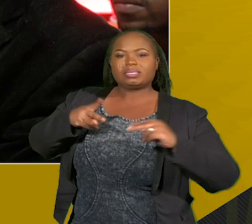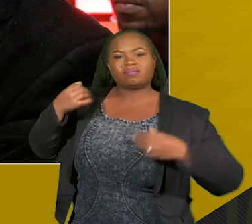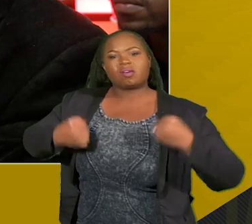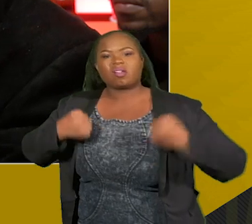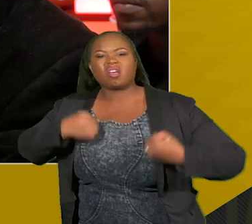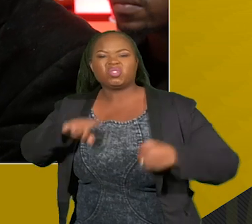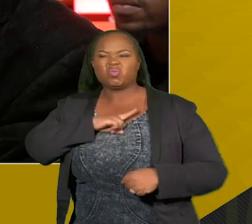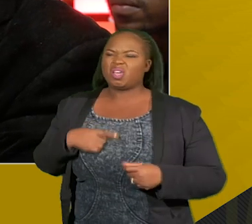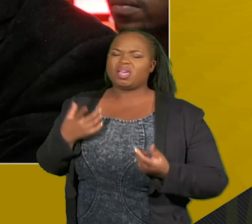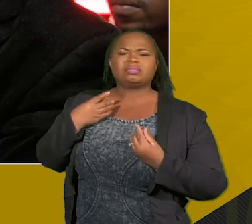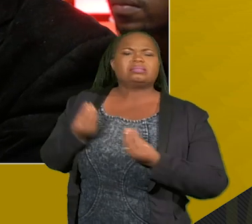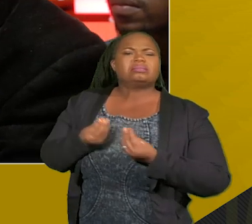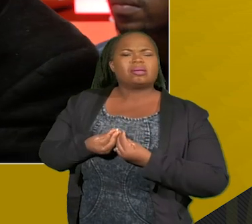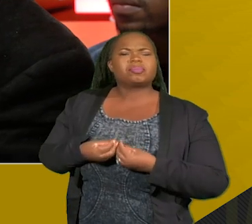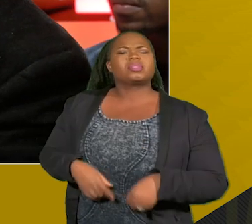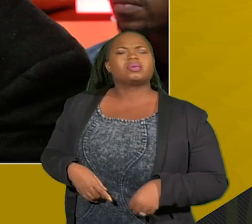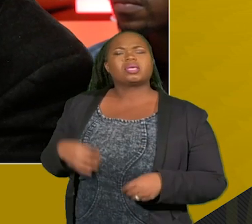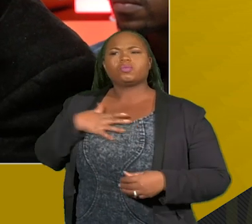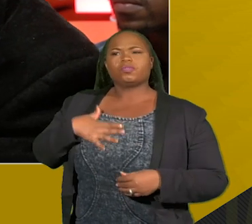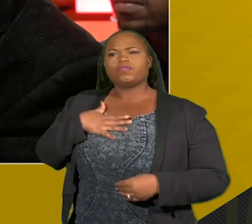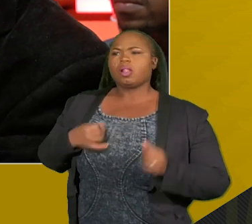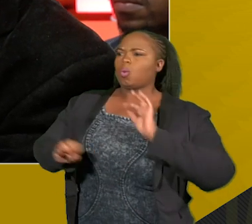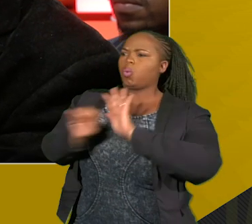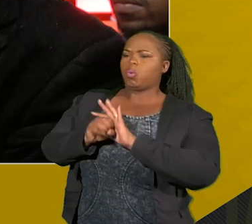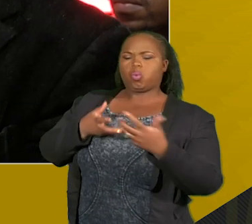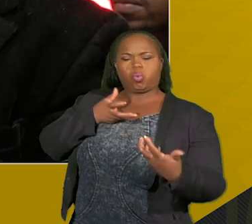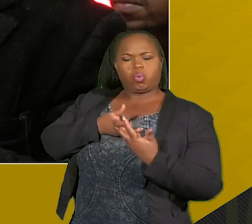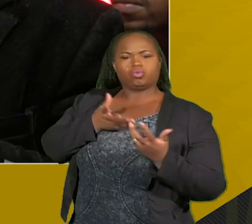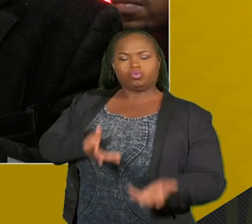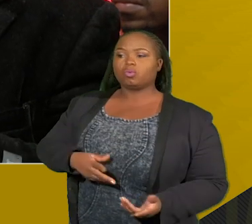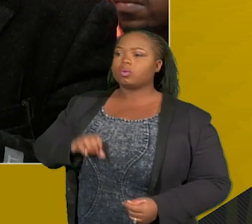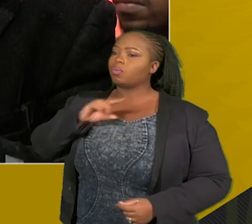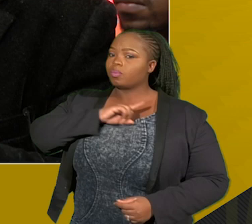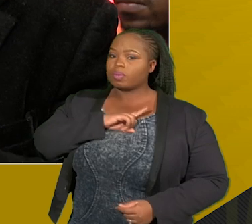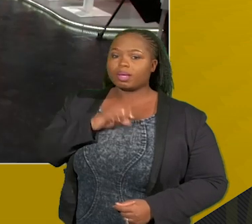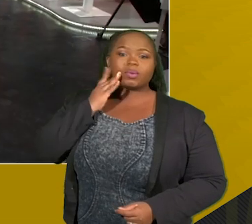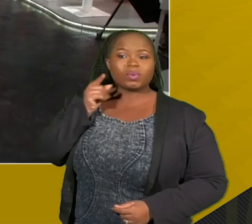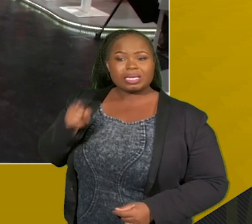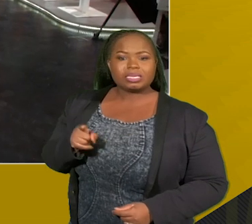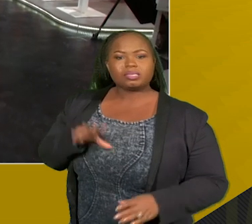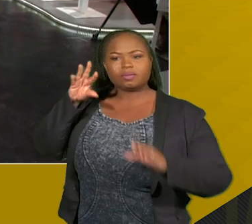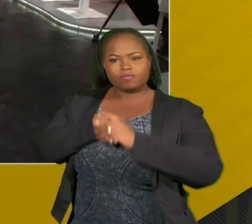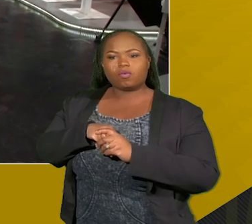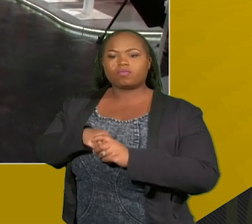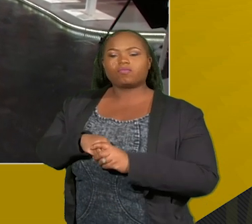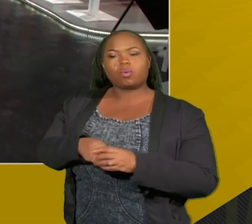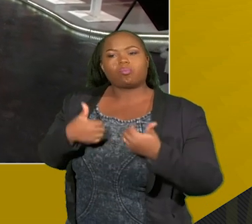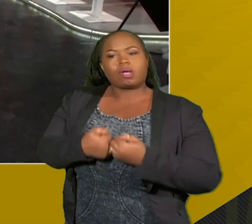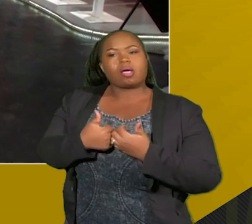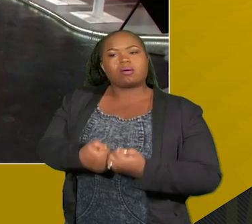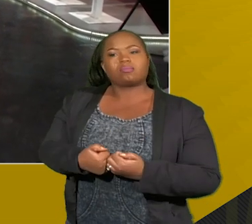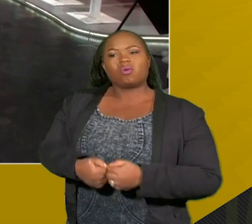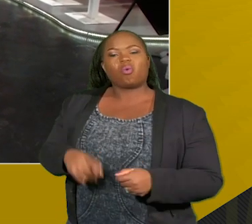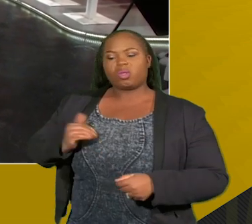can attract something that actually validates his identity. That's why when he gets involved with a woman and